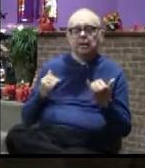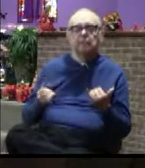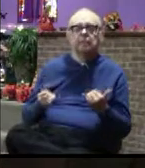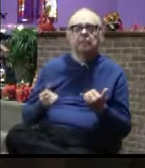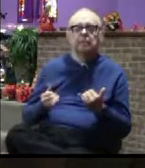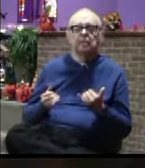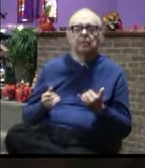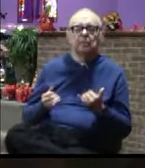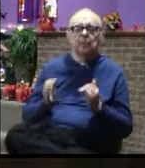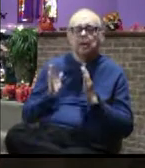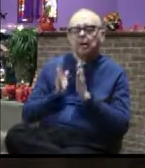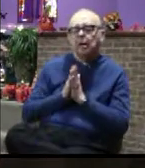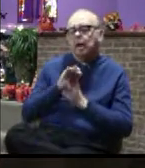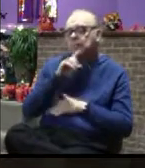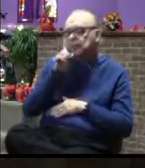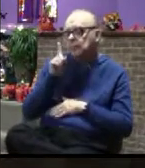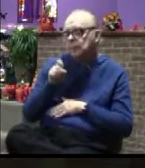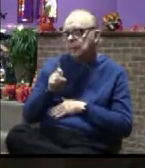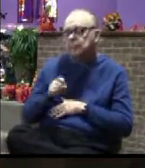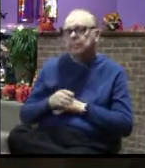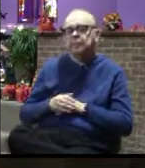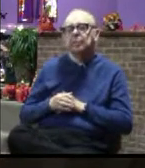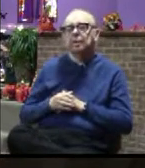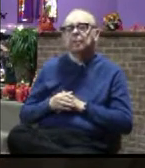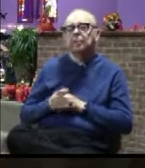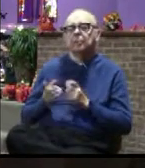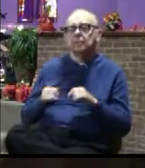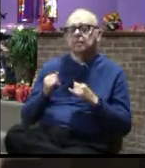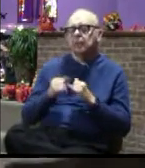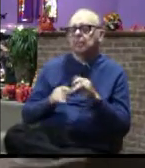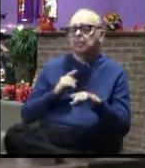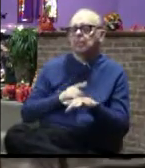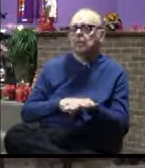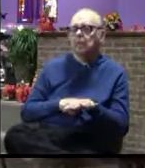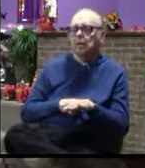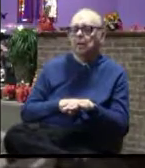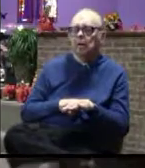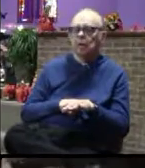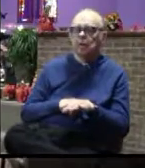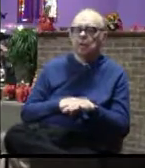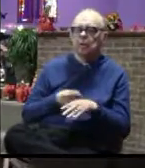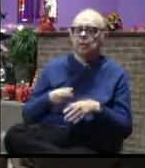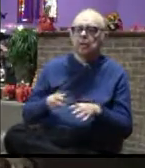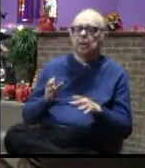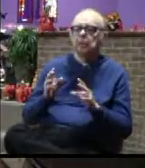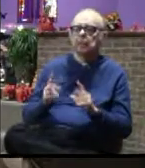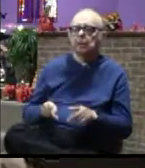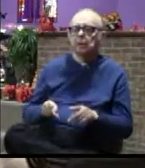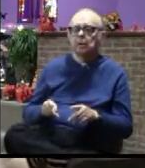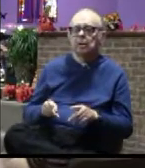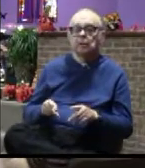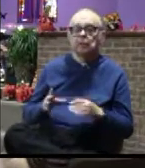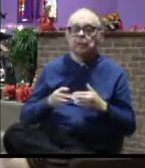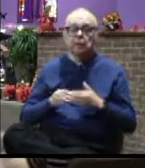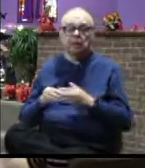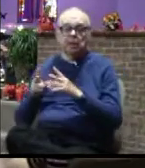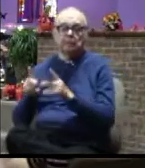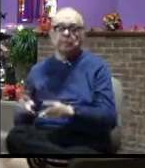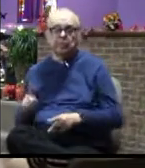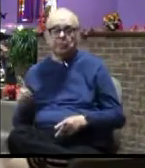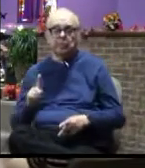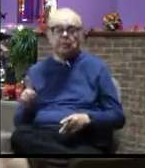now let me ask you another question when was the last time you ever led anyone to the Lord